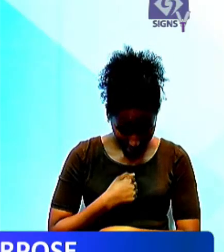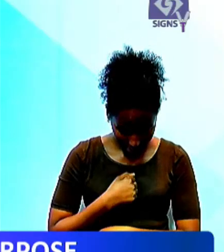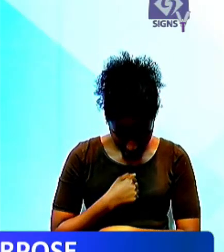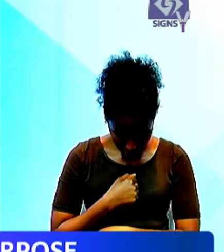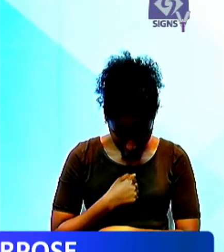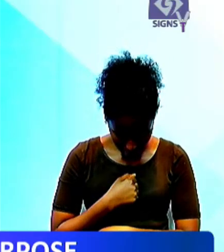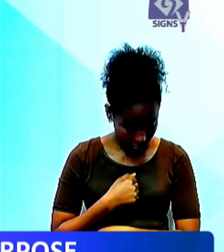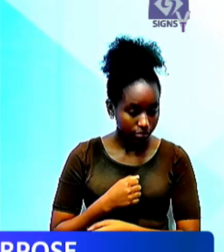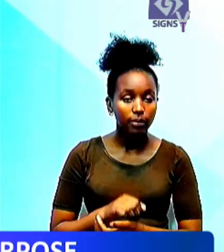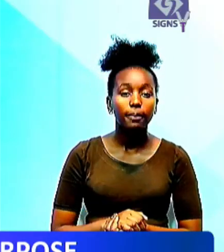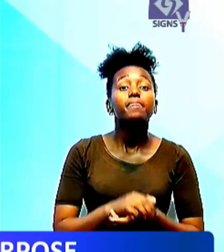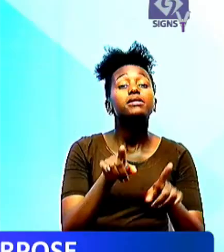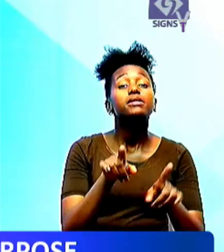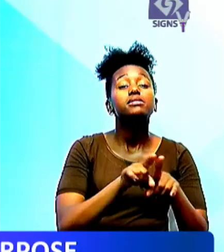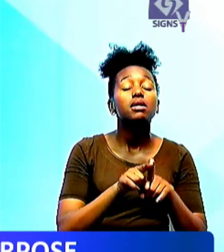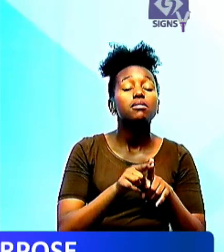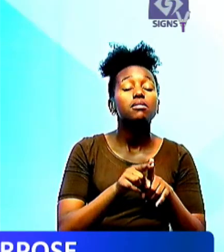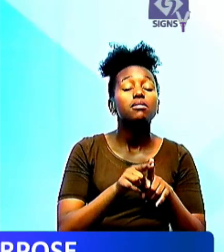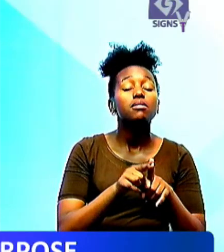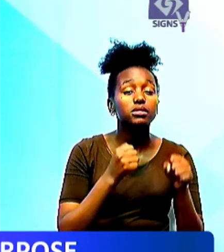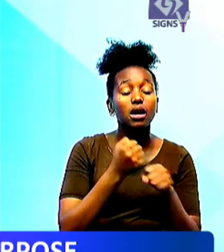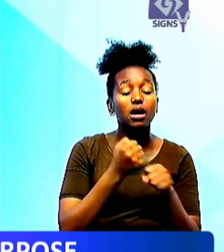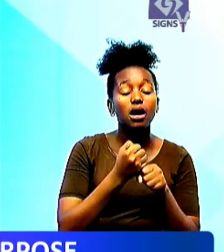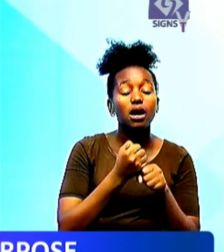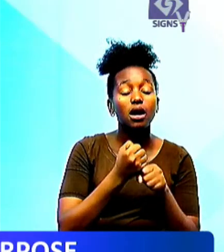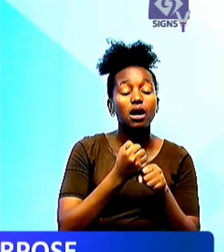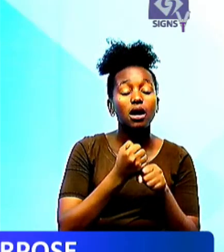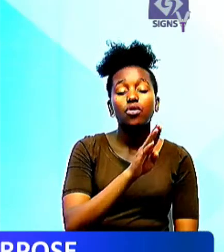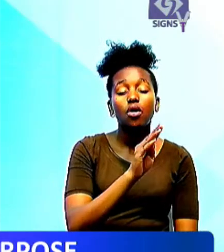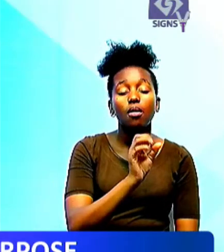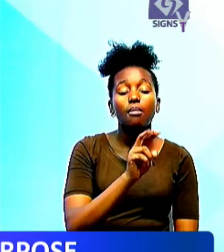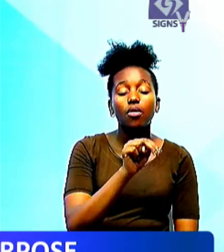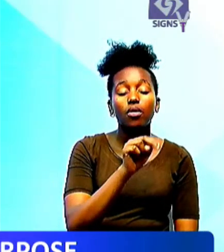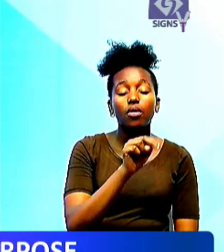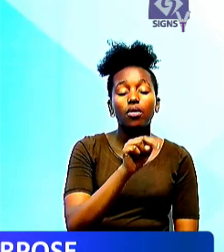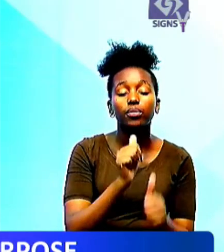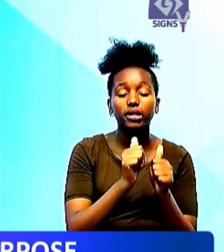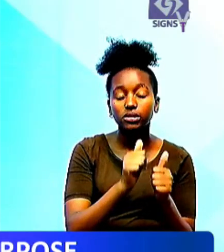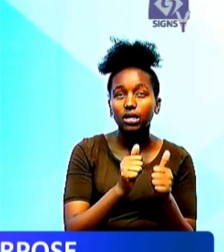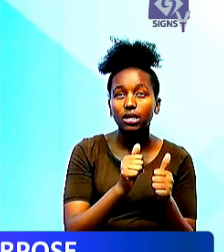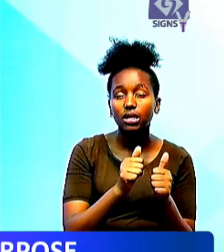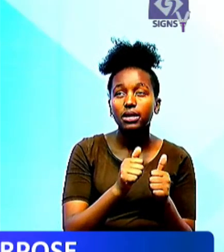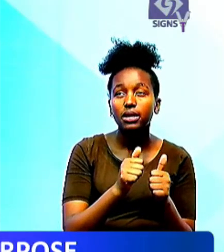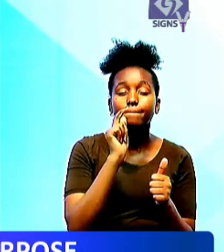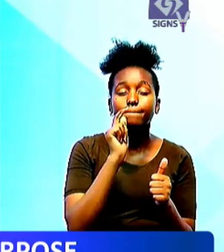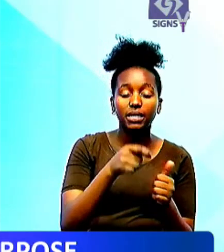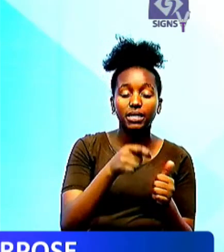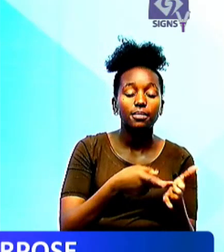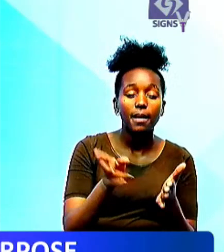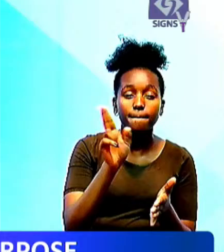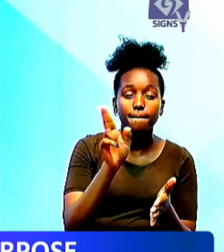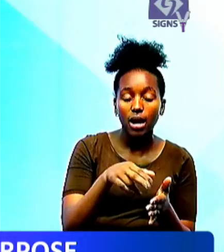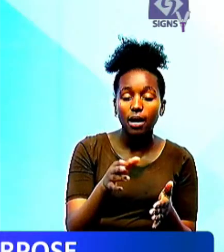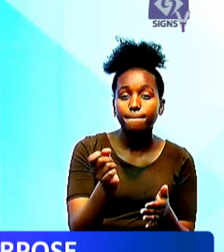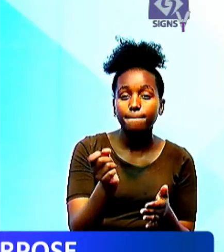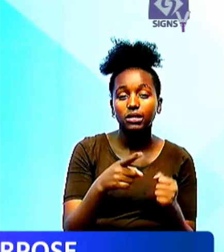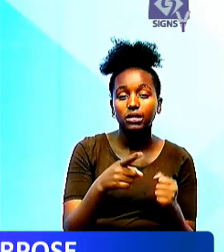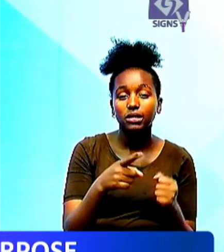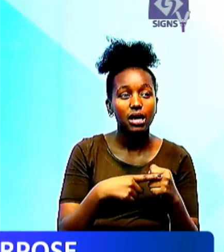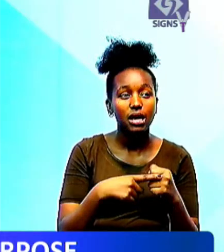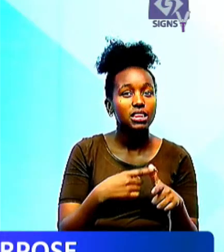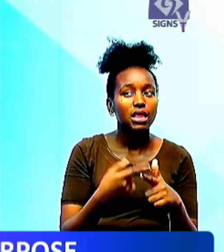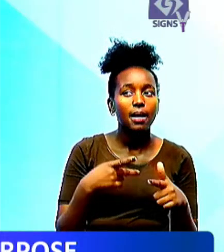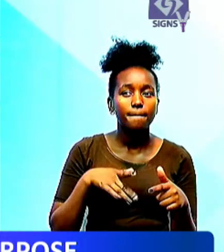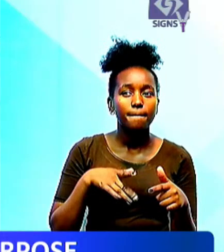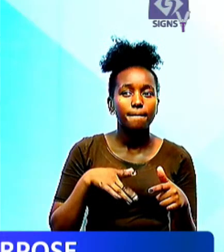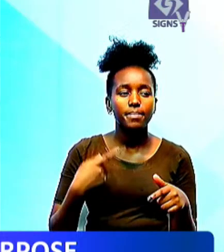think, in June last year. And beginning of 2024, there was a lot of panic. The government might default on this. What does